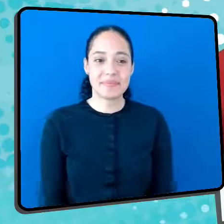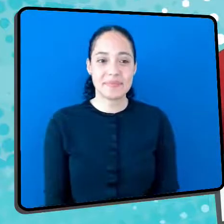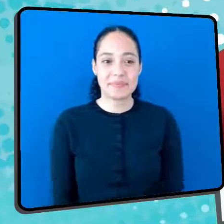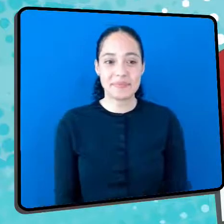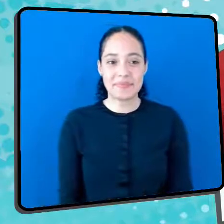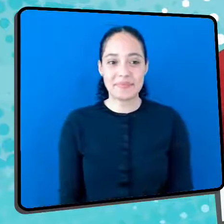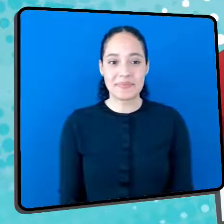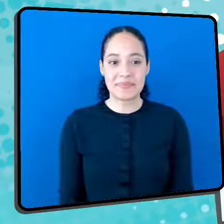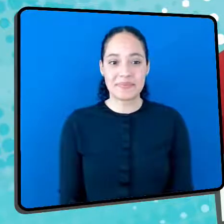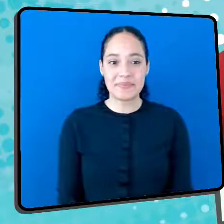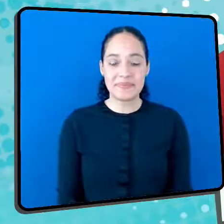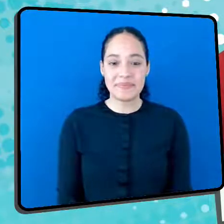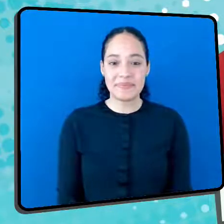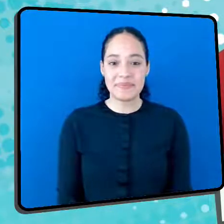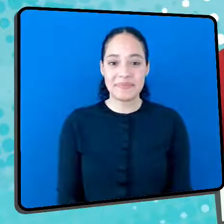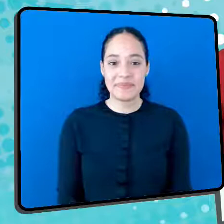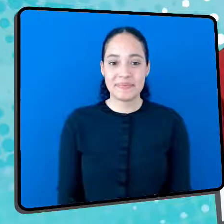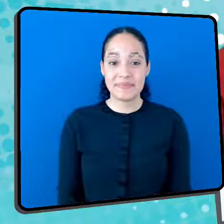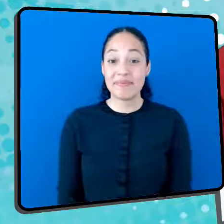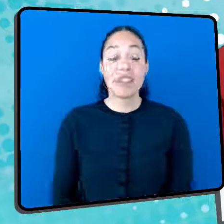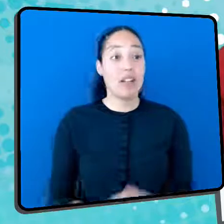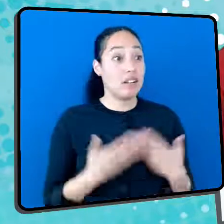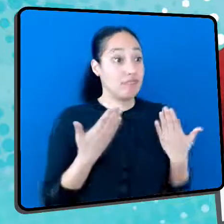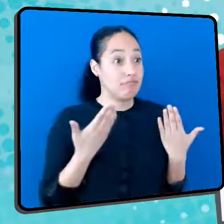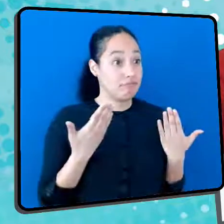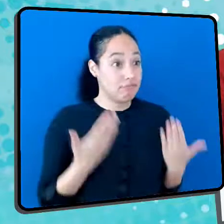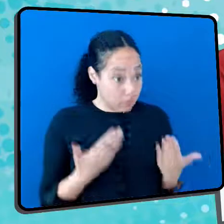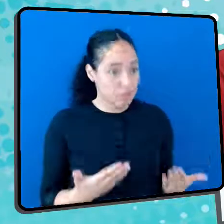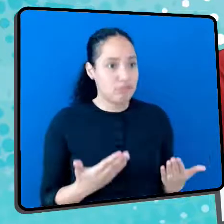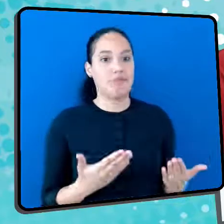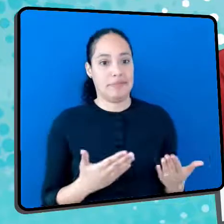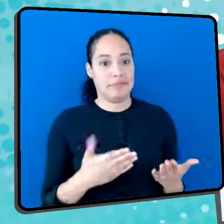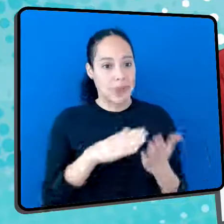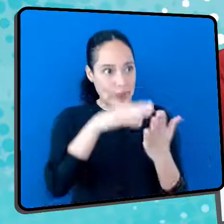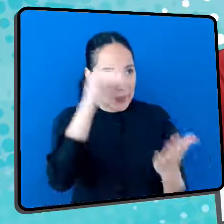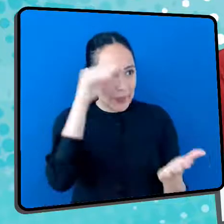Amy, let's go straight to the Learn modules you picked for this week.